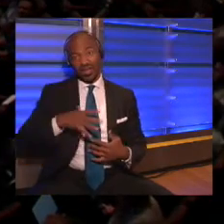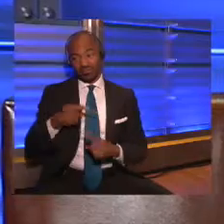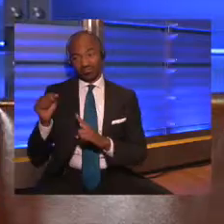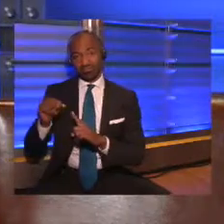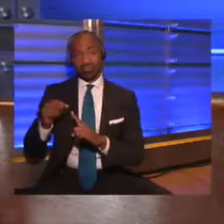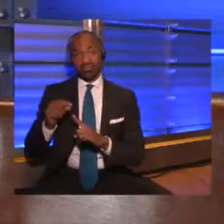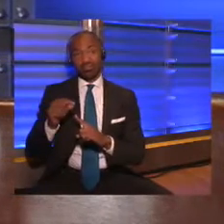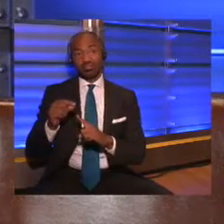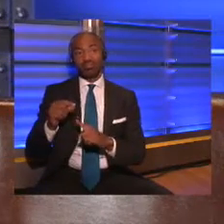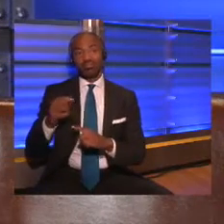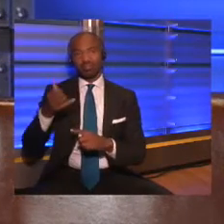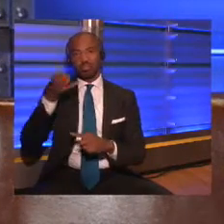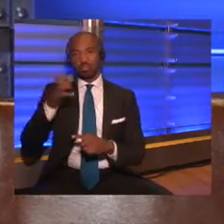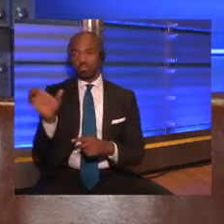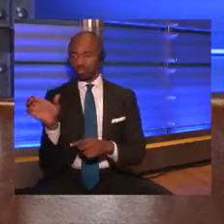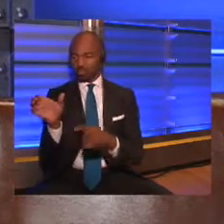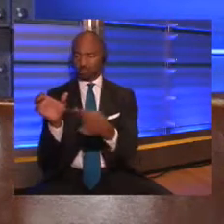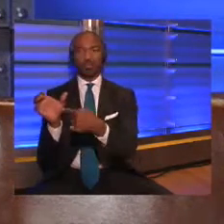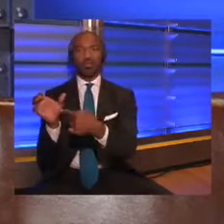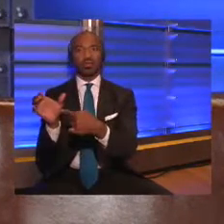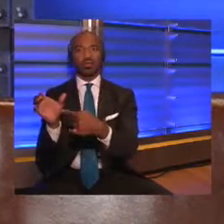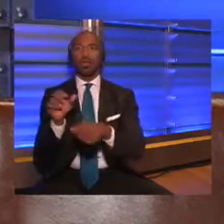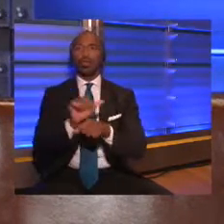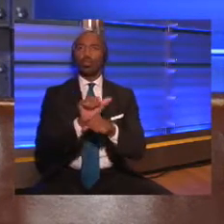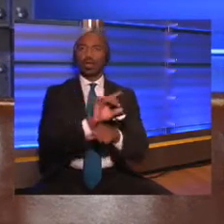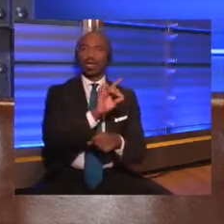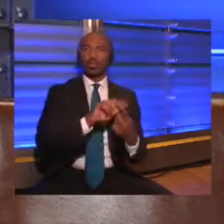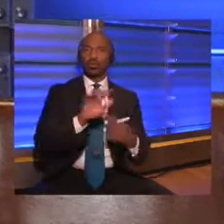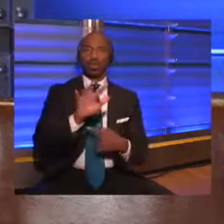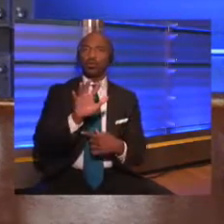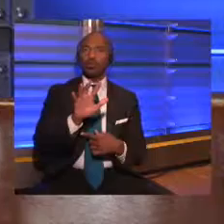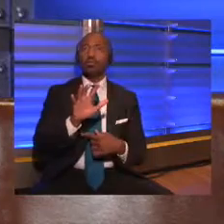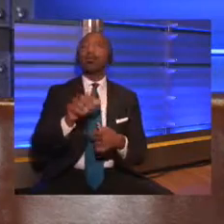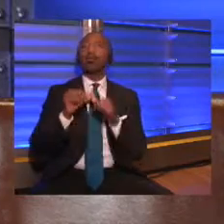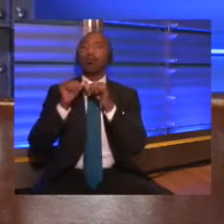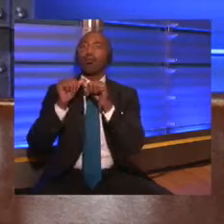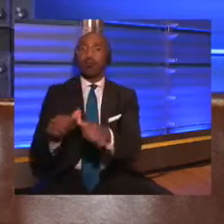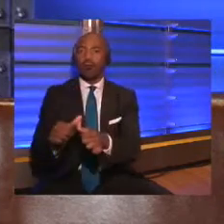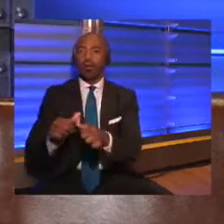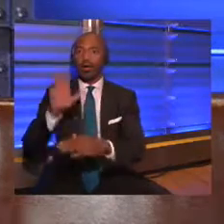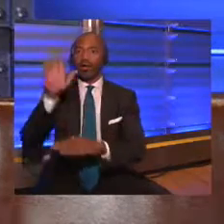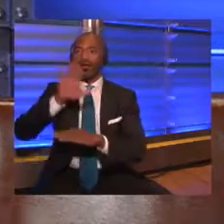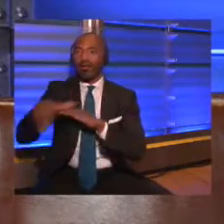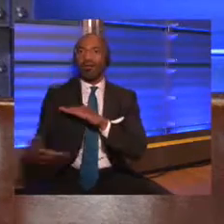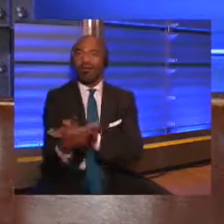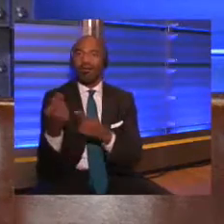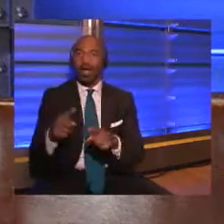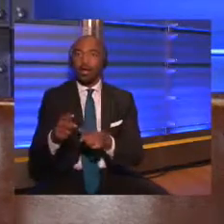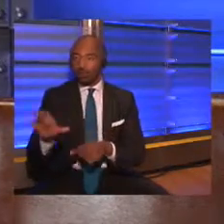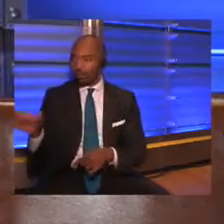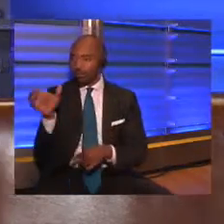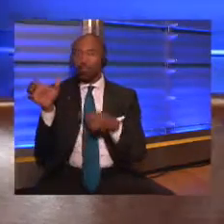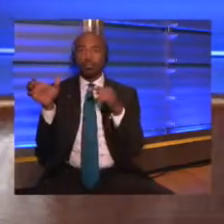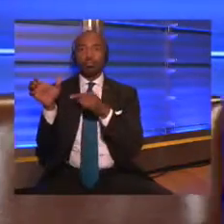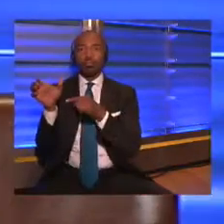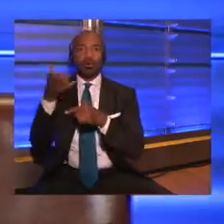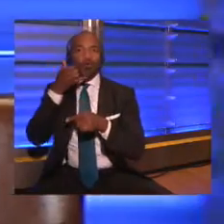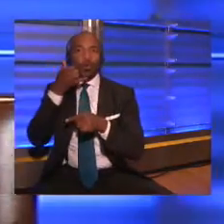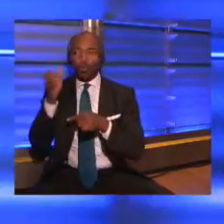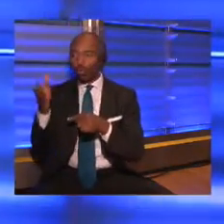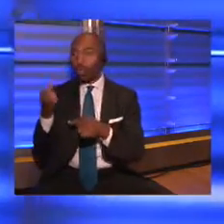8 to 5. And if we're not disciplined with this guy, what's the last thing we're doing before we go to